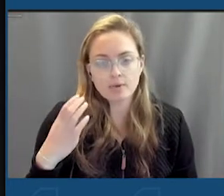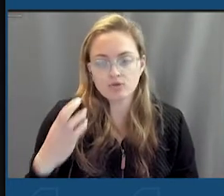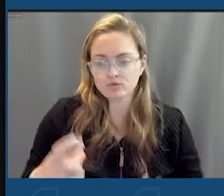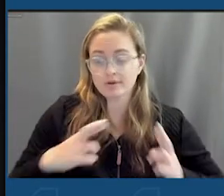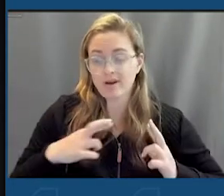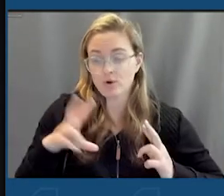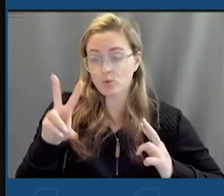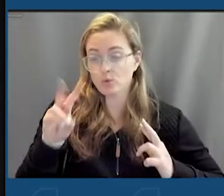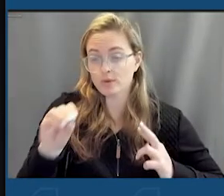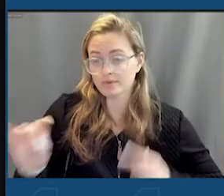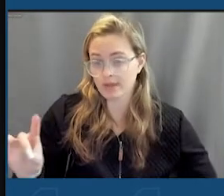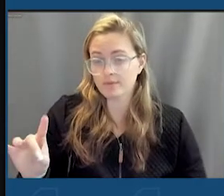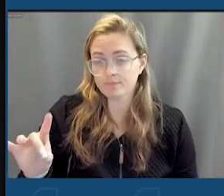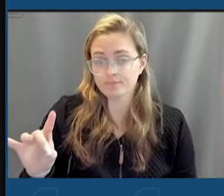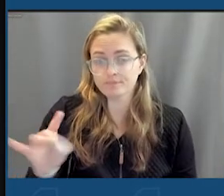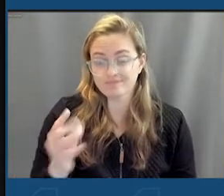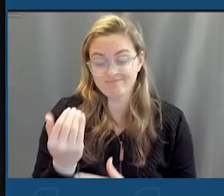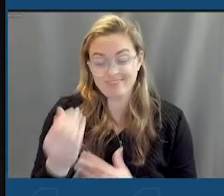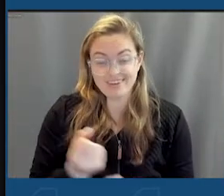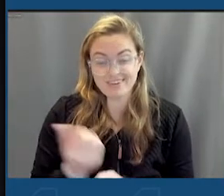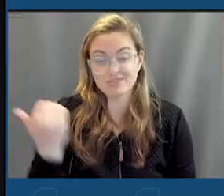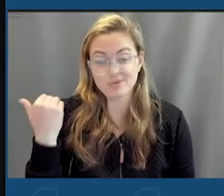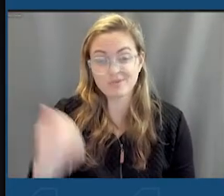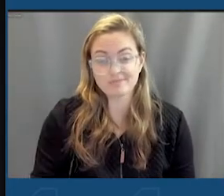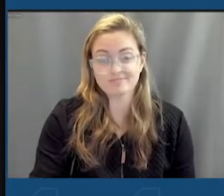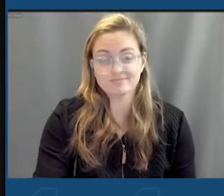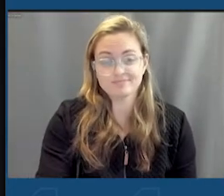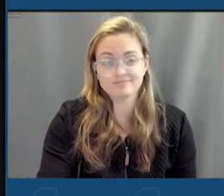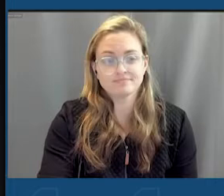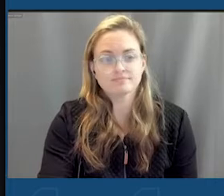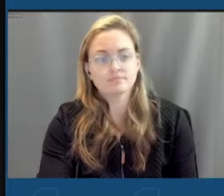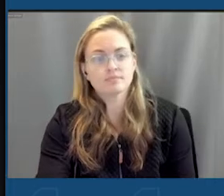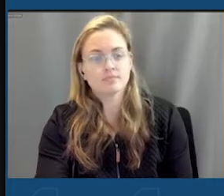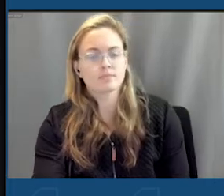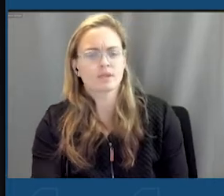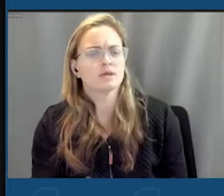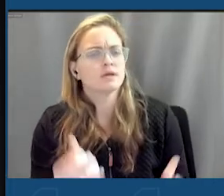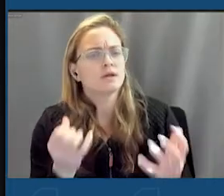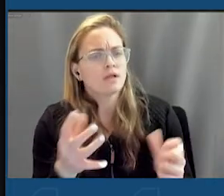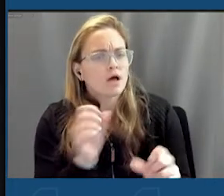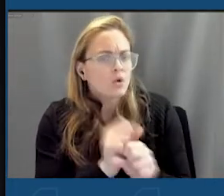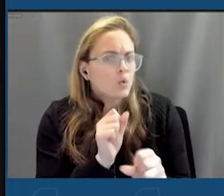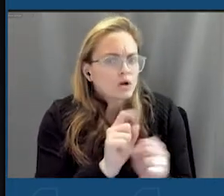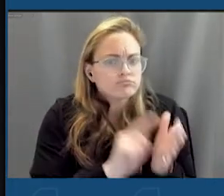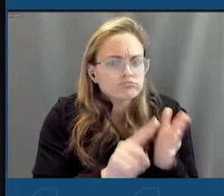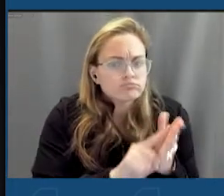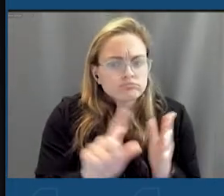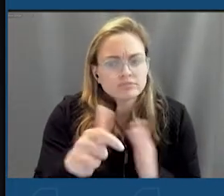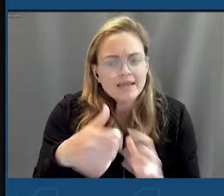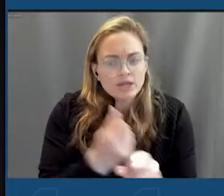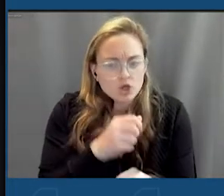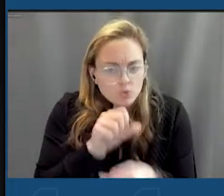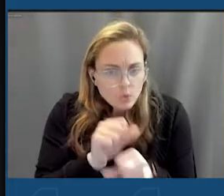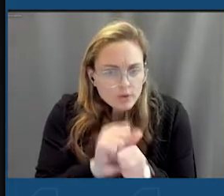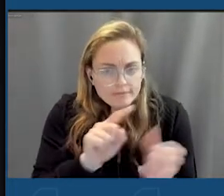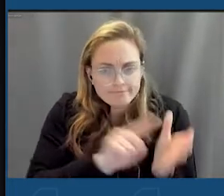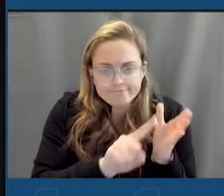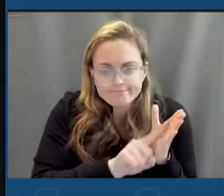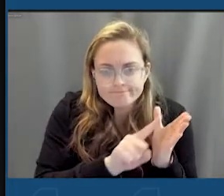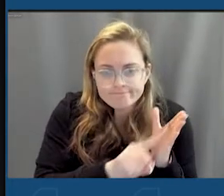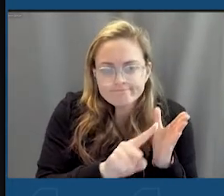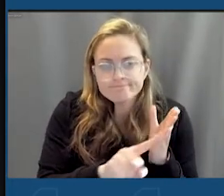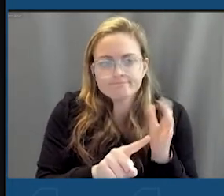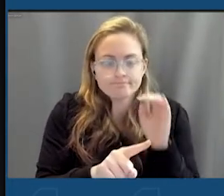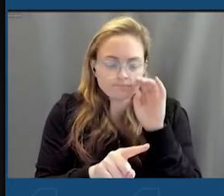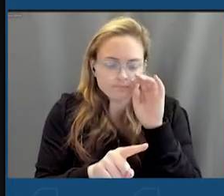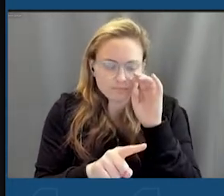so literally 15 years ago. I did quite a bit of work in investigations, did about 10 years in investigations. I sit in